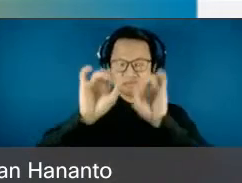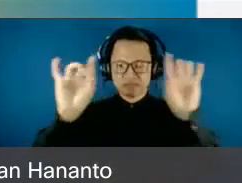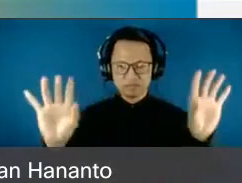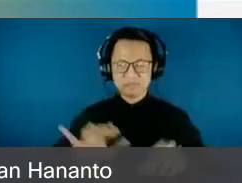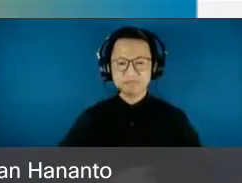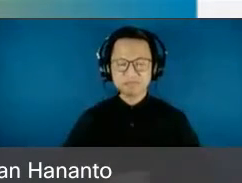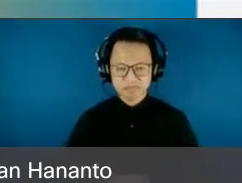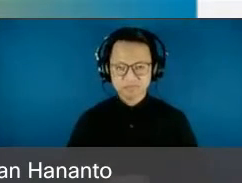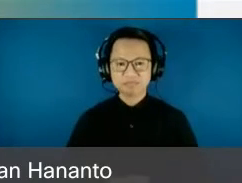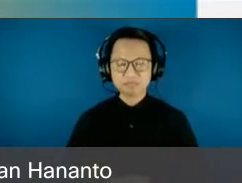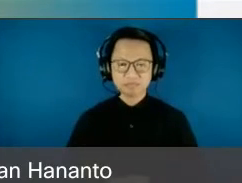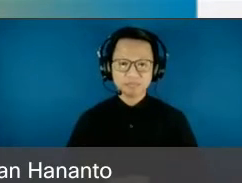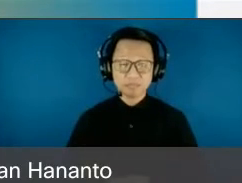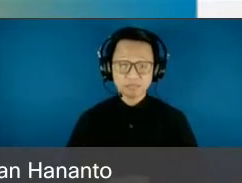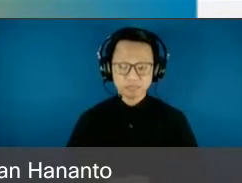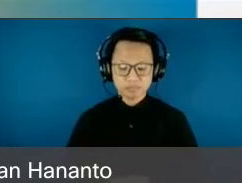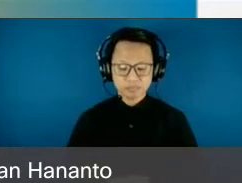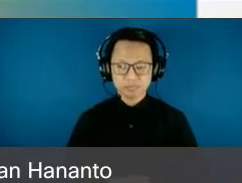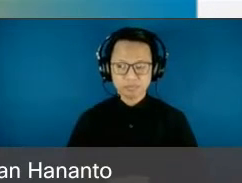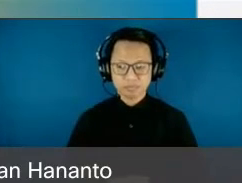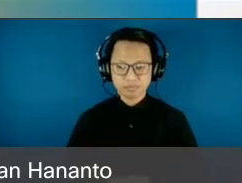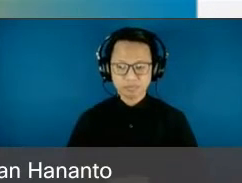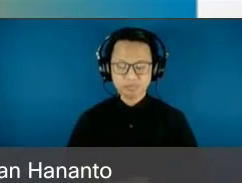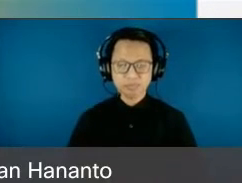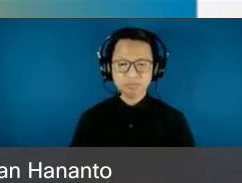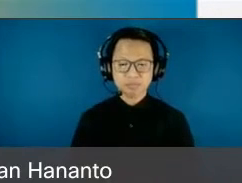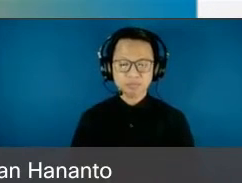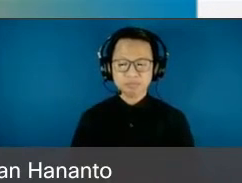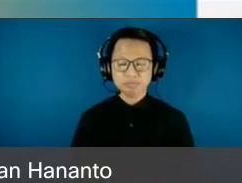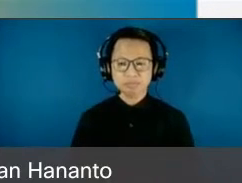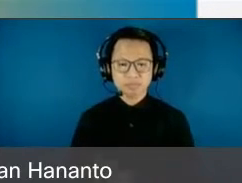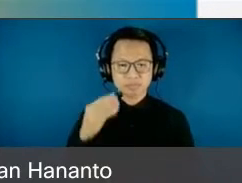May peace be upon us all. That's the end of the presentation.